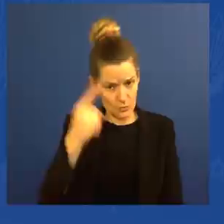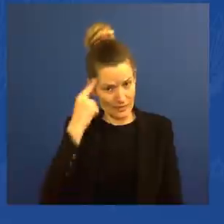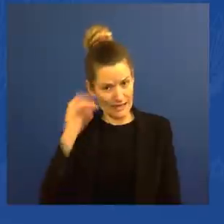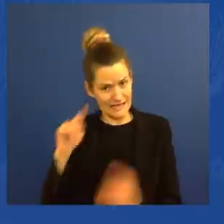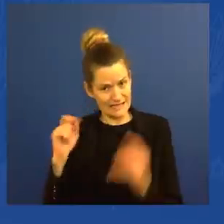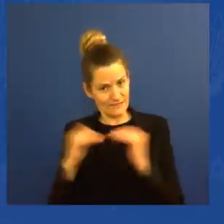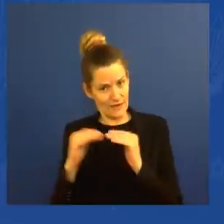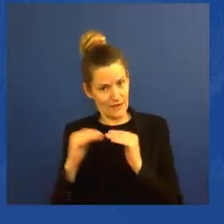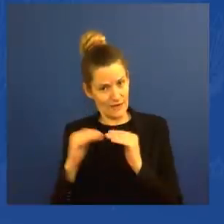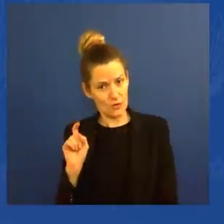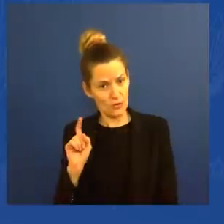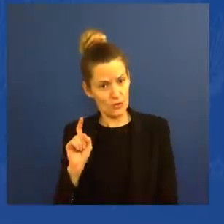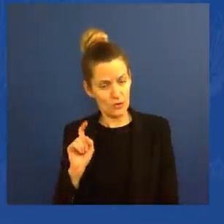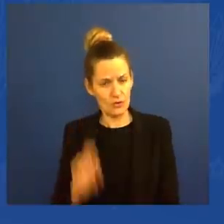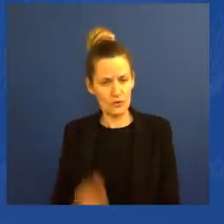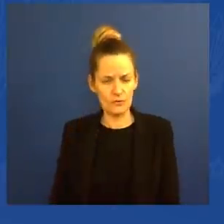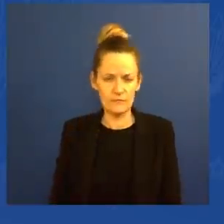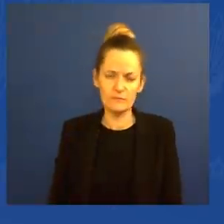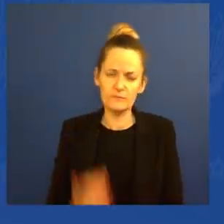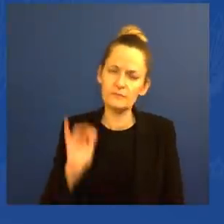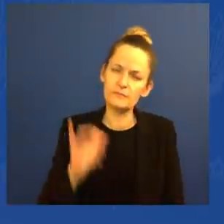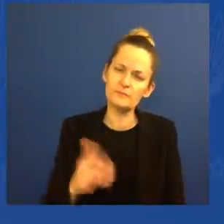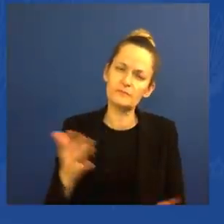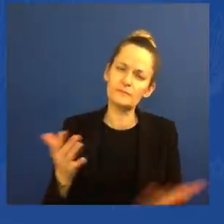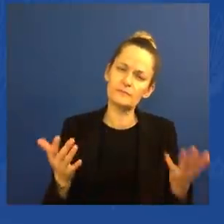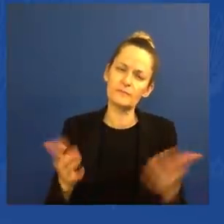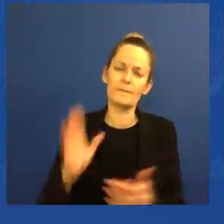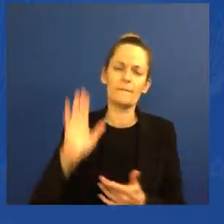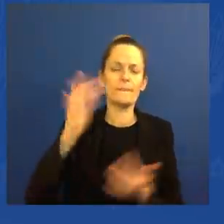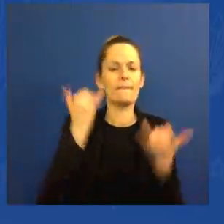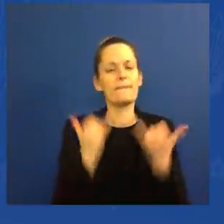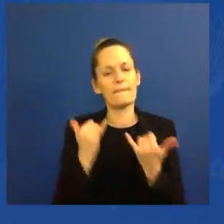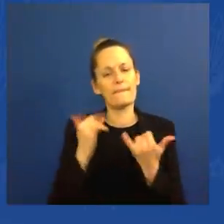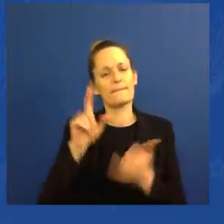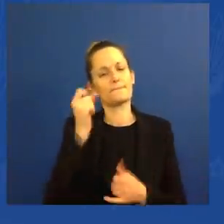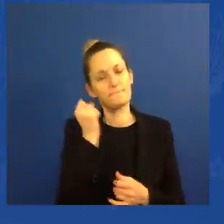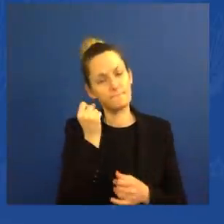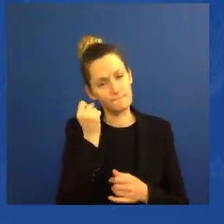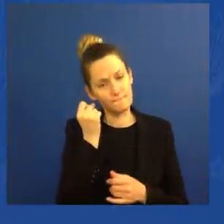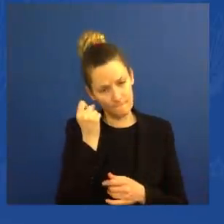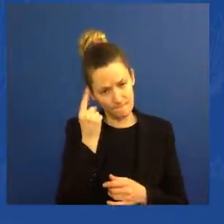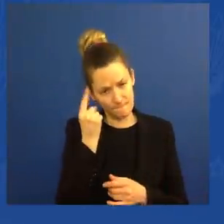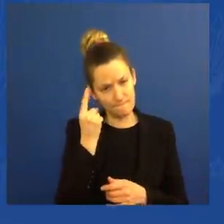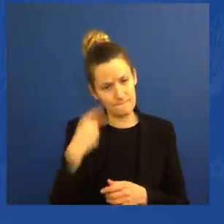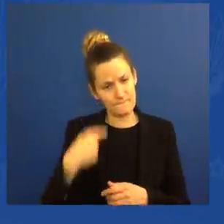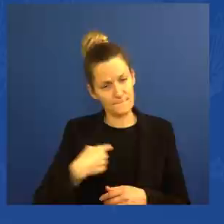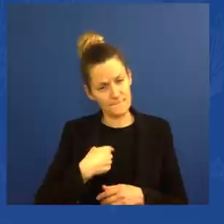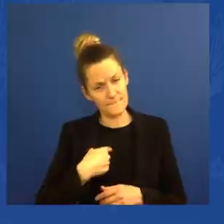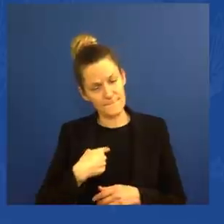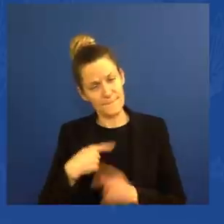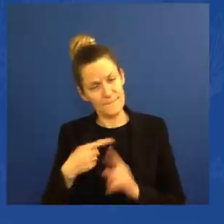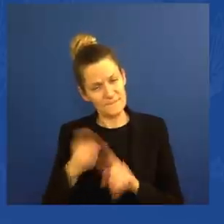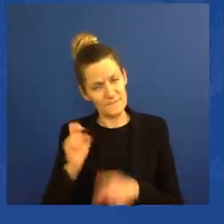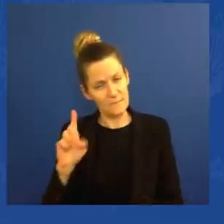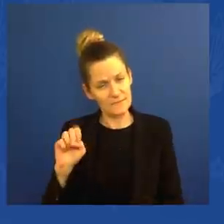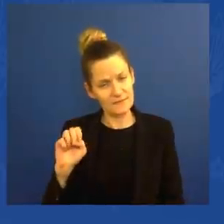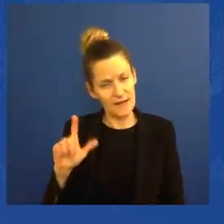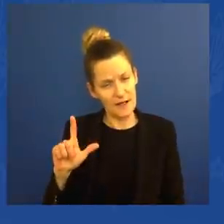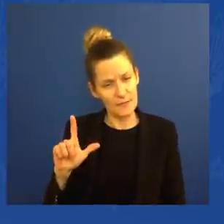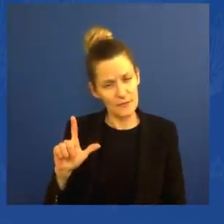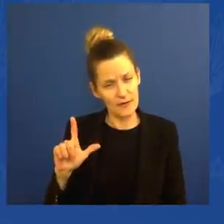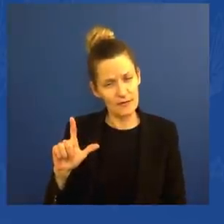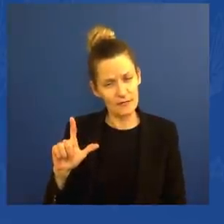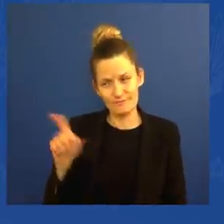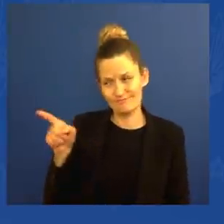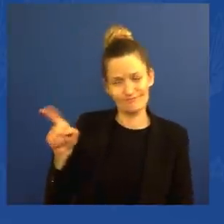I come from the corporate capital of the world. You got it. Well, you think I'm kidding. There are more